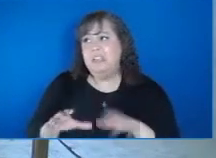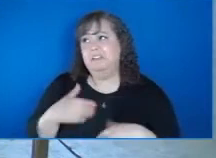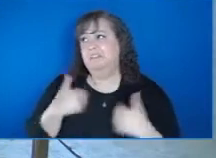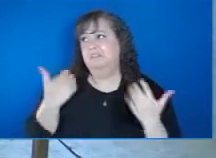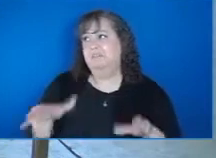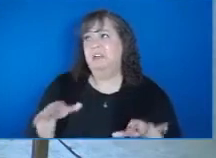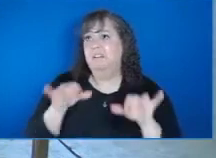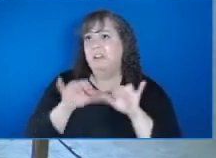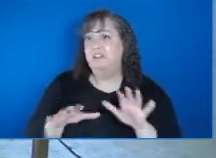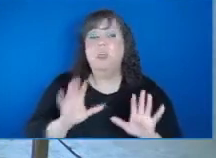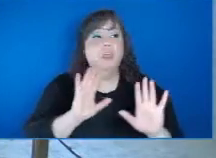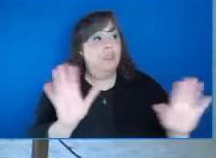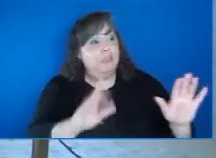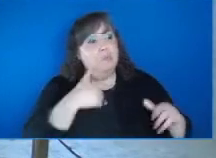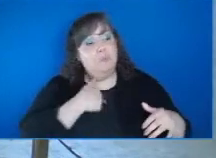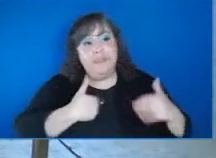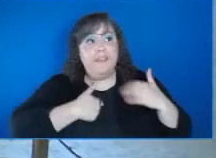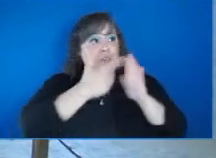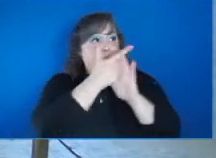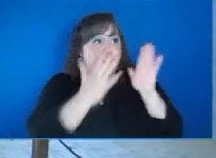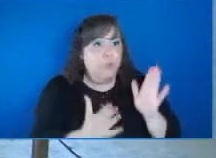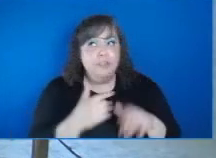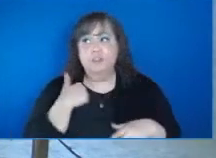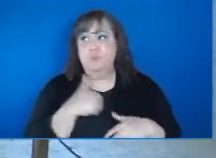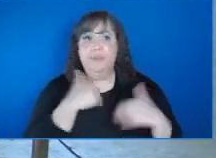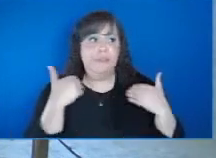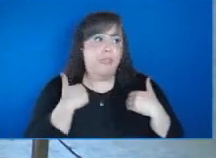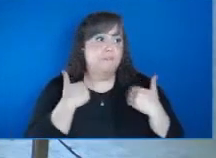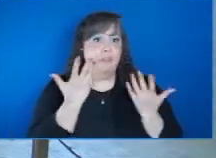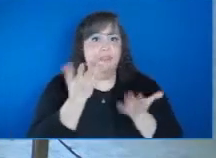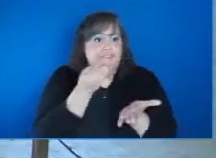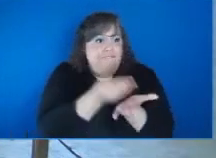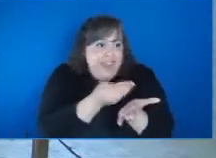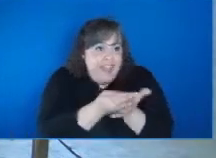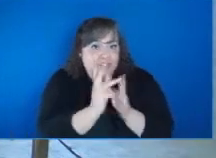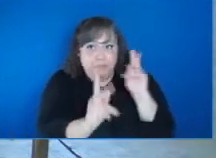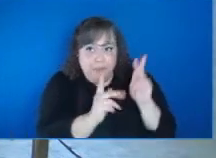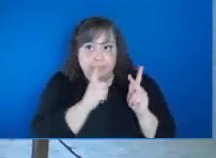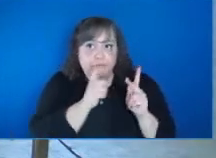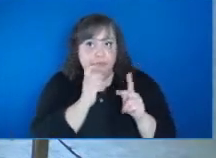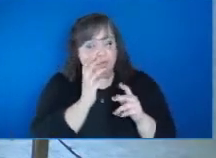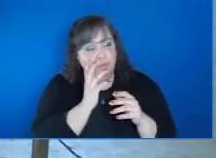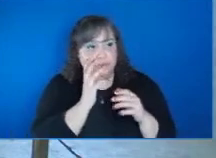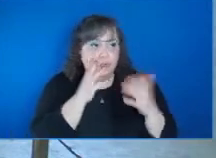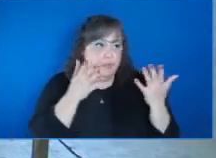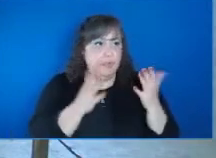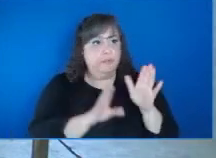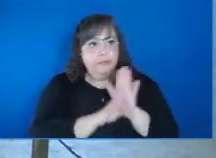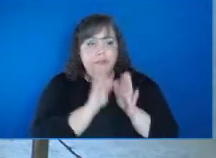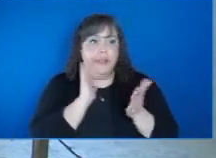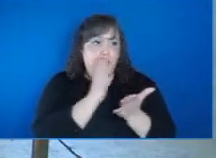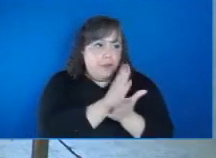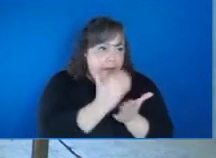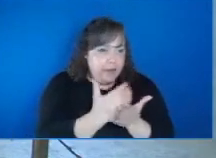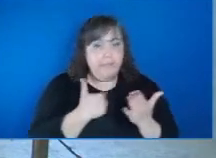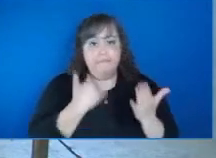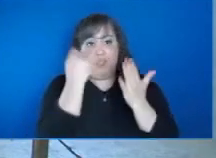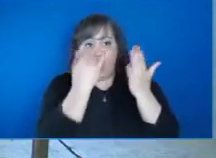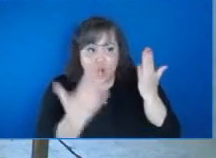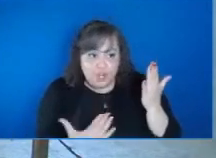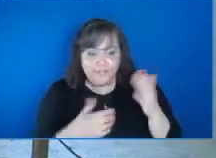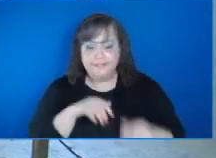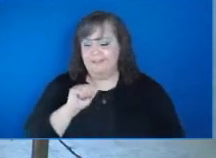have financial people that do our budgets, we have communications people, we have artists, we have animators, we